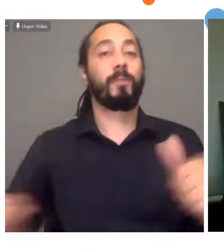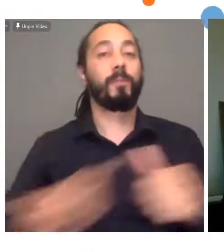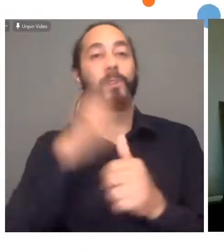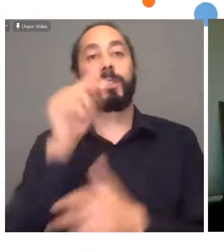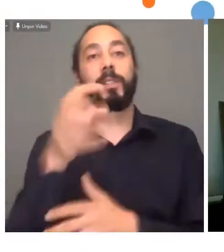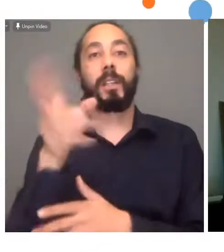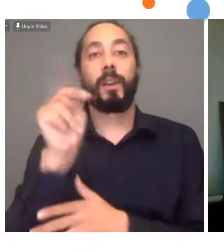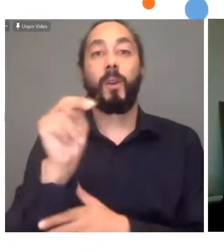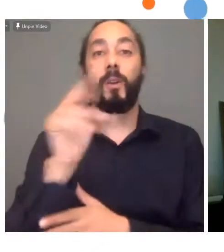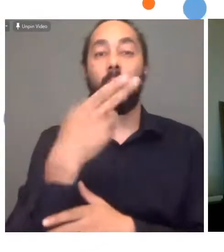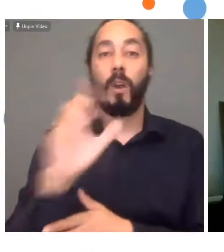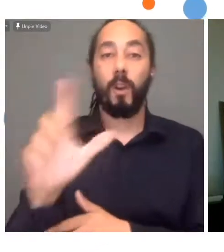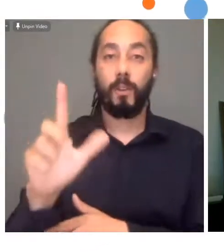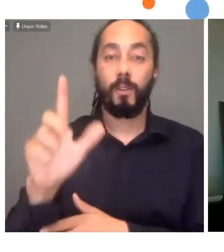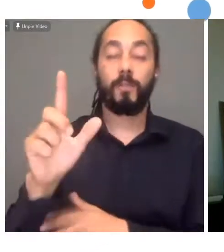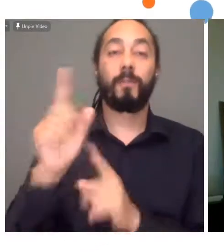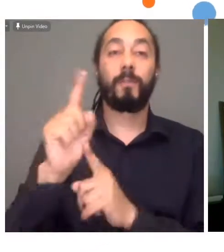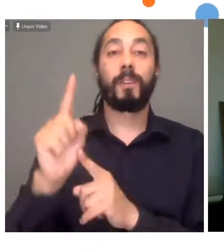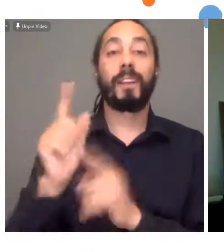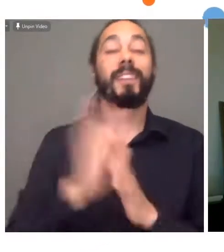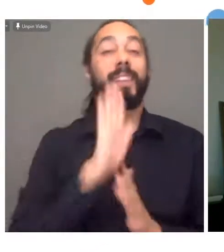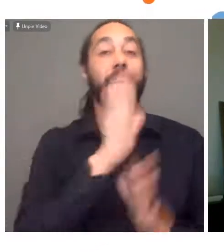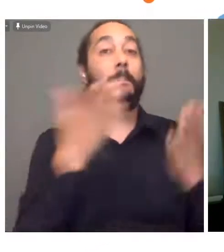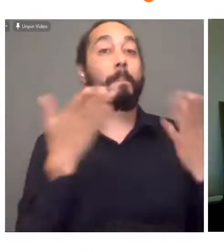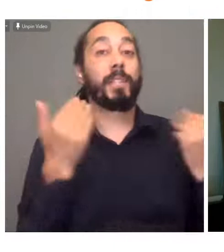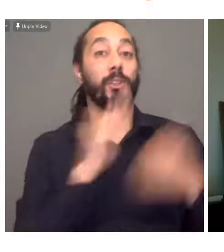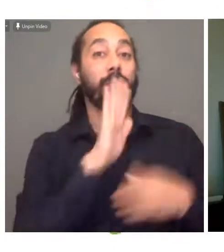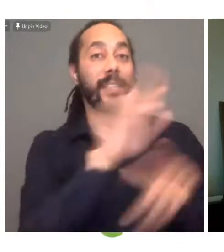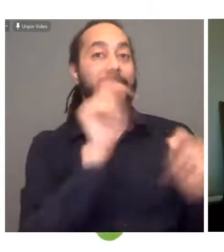his team will be managing